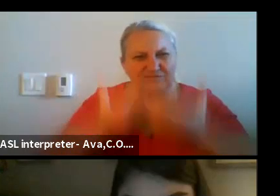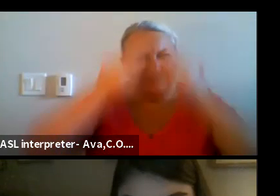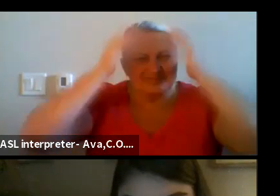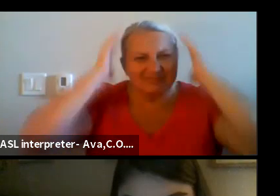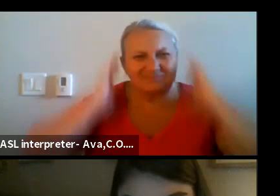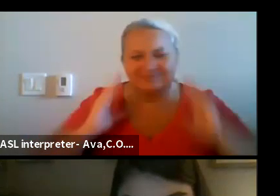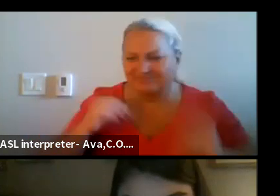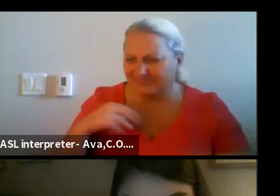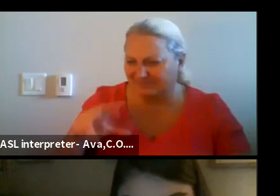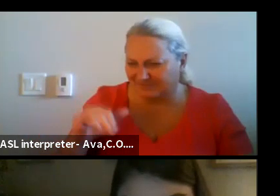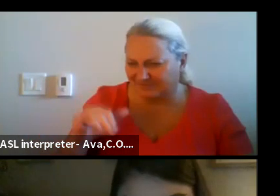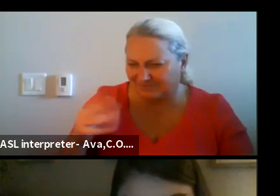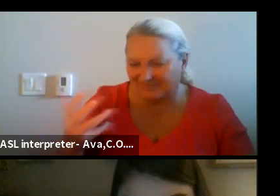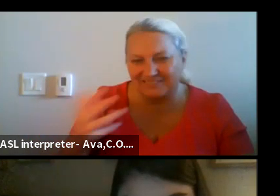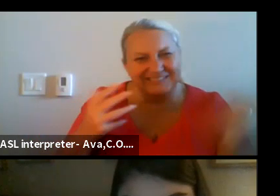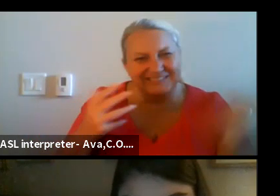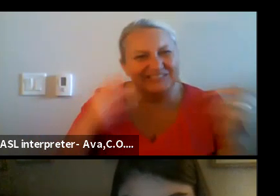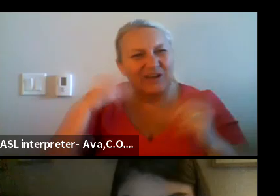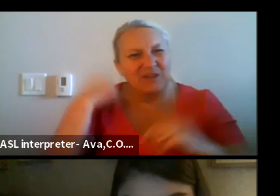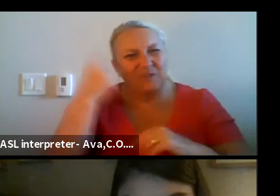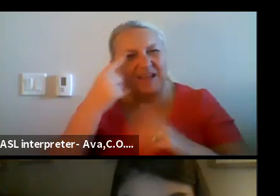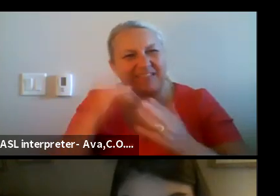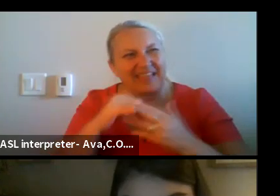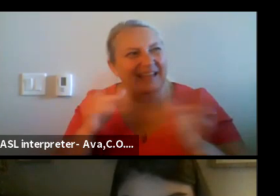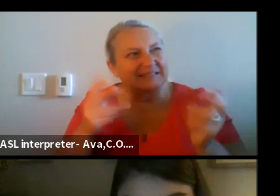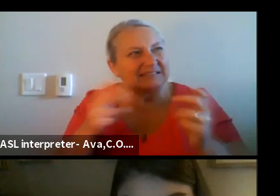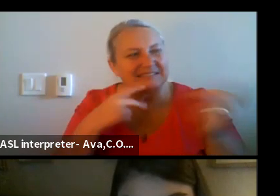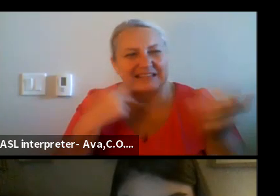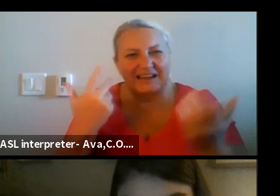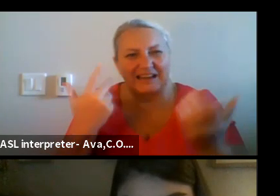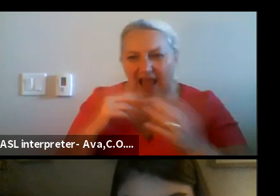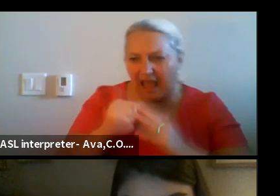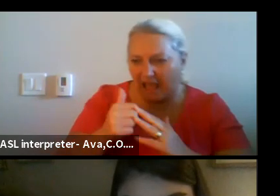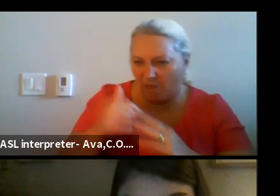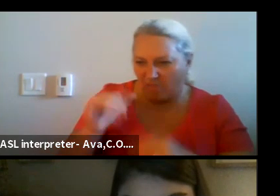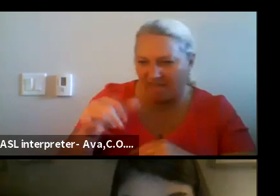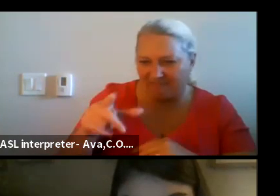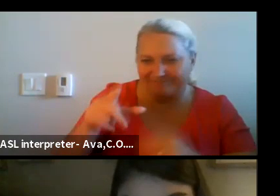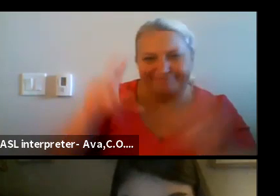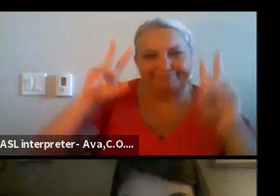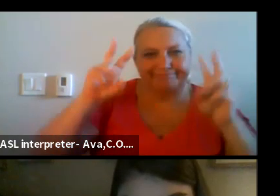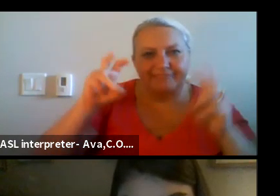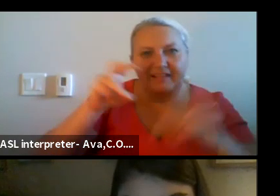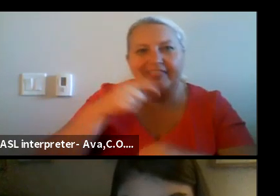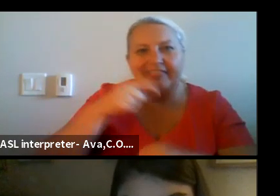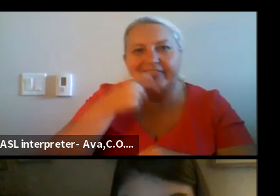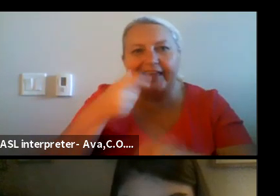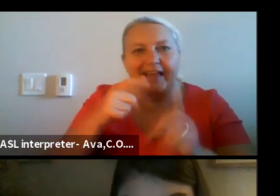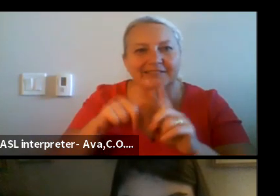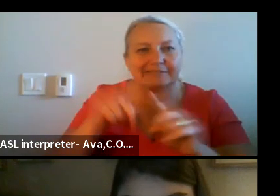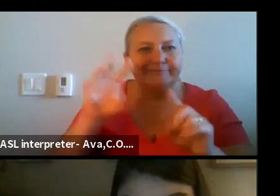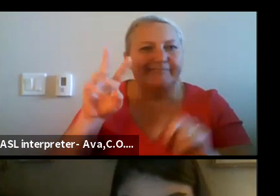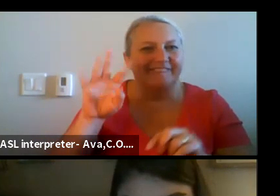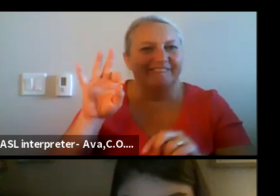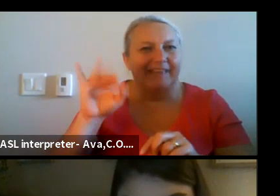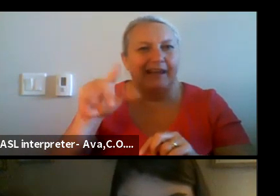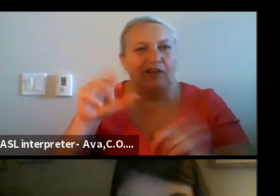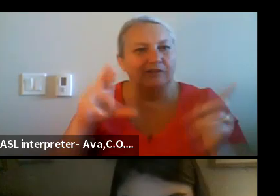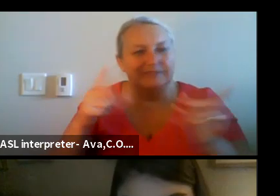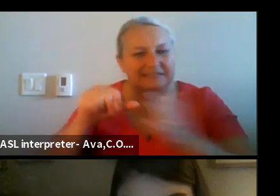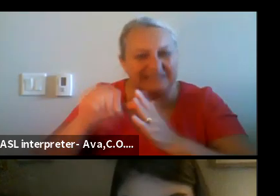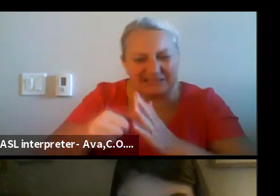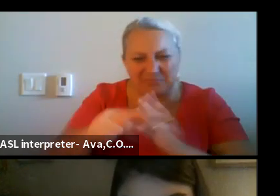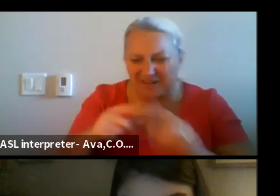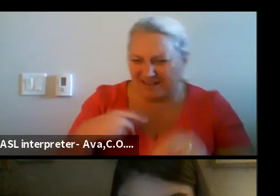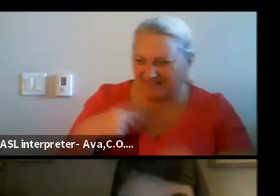as a finger. You know, but quite a sheaf. I mean, I couldn't keep track of it. Luckily, I had two wonderful